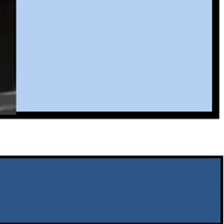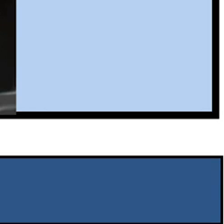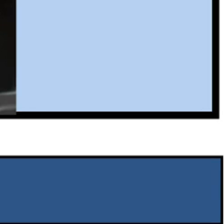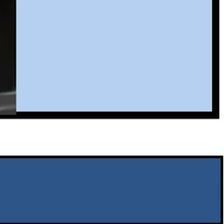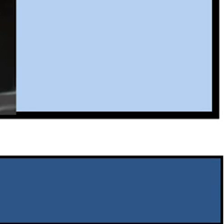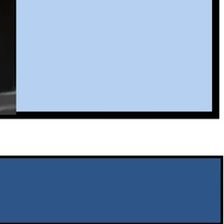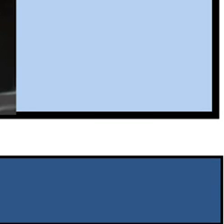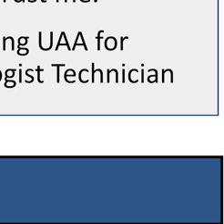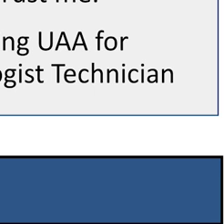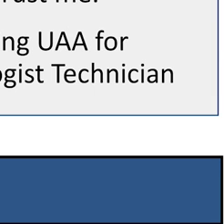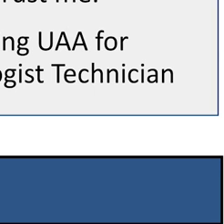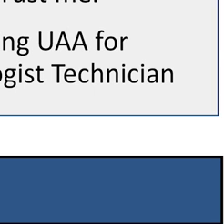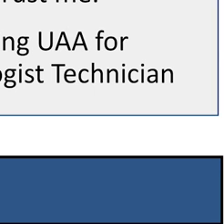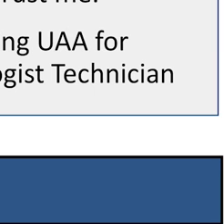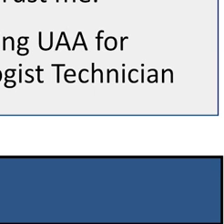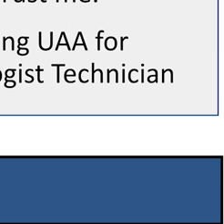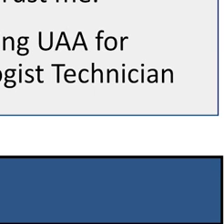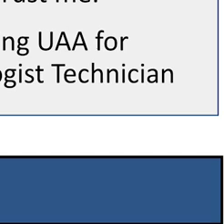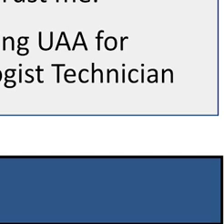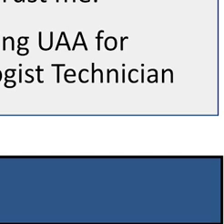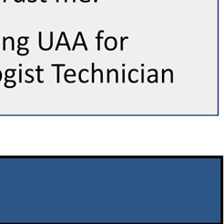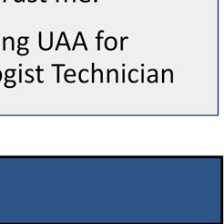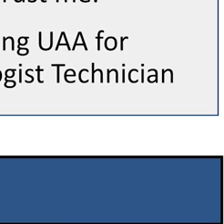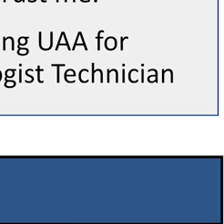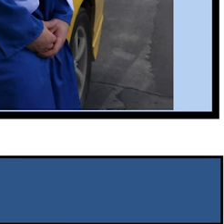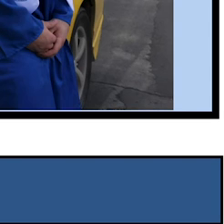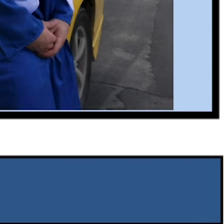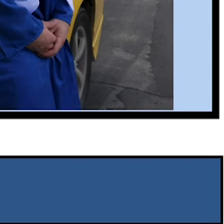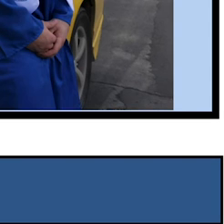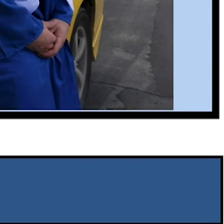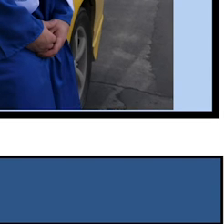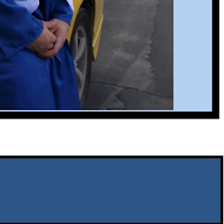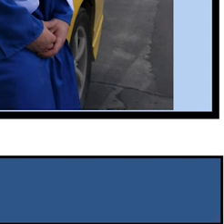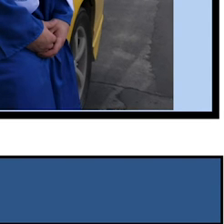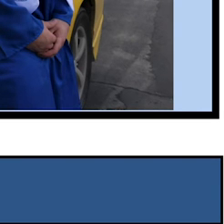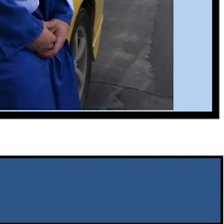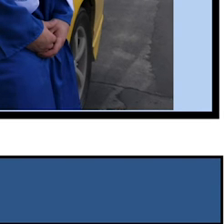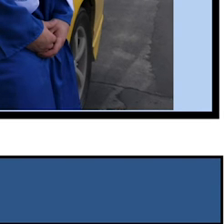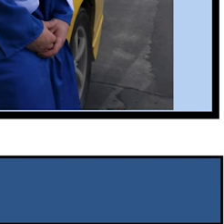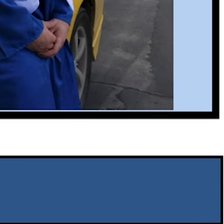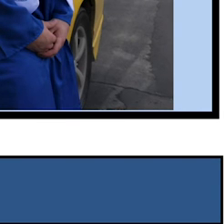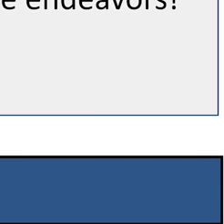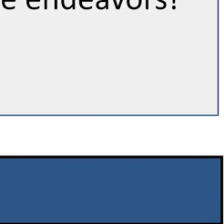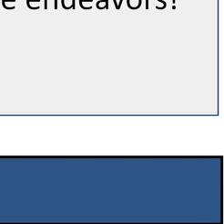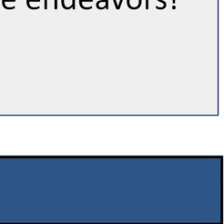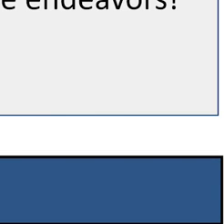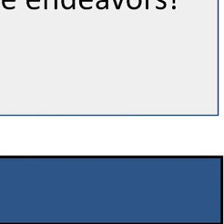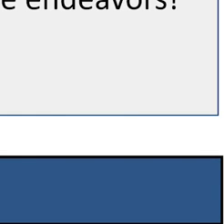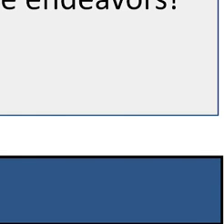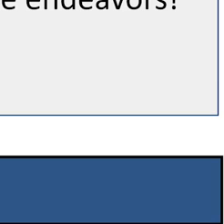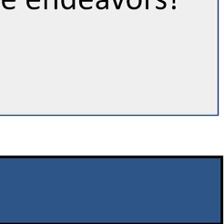Nichols. Jaden T. Nichols. James Rogers.